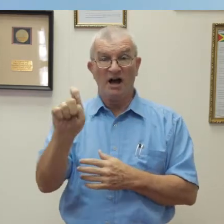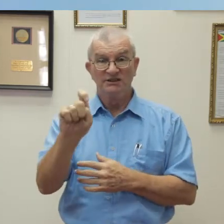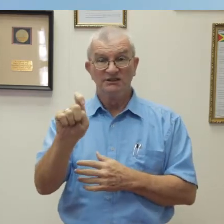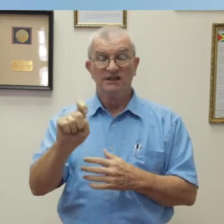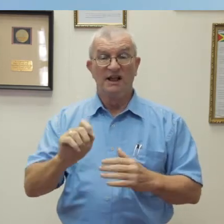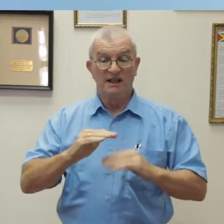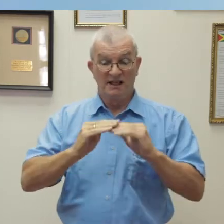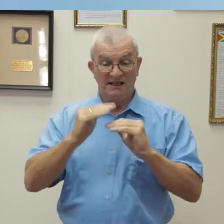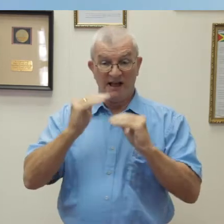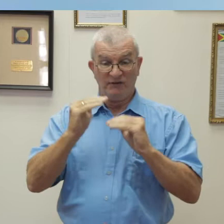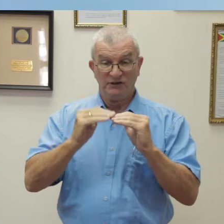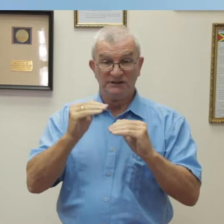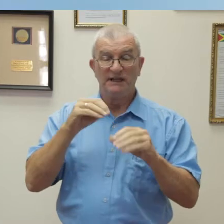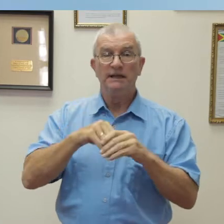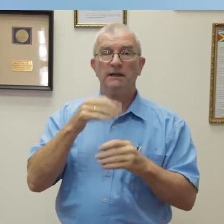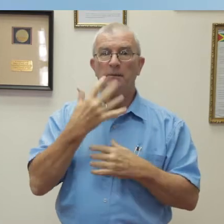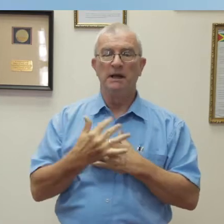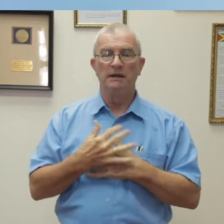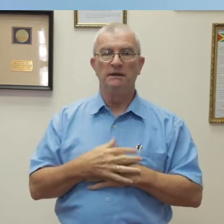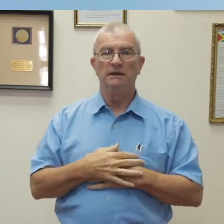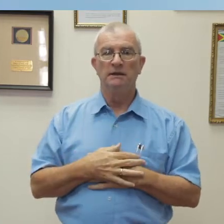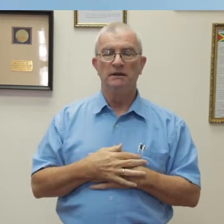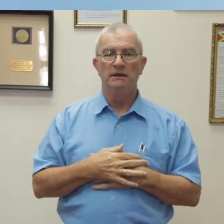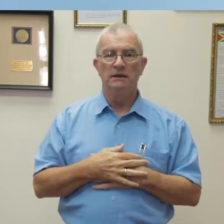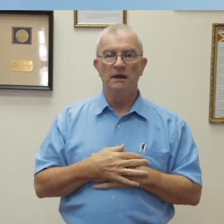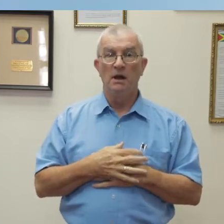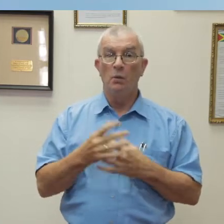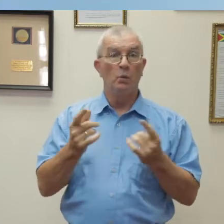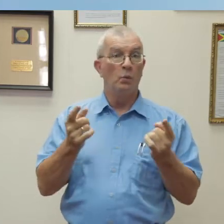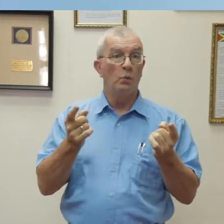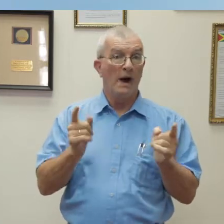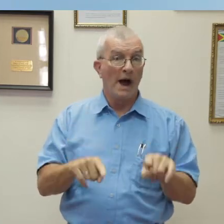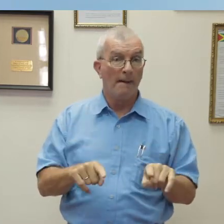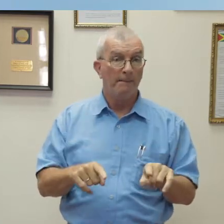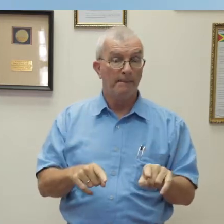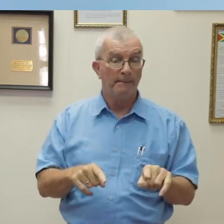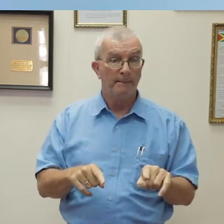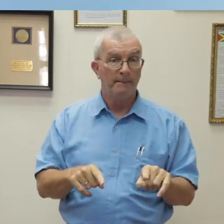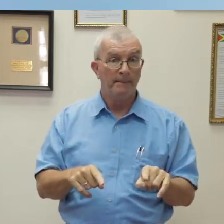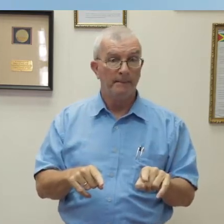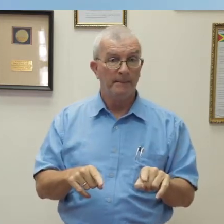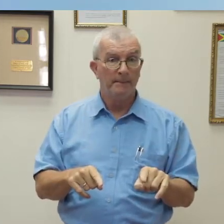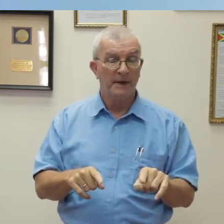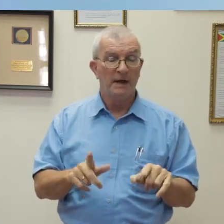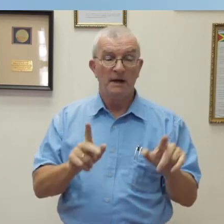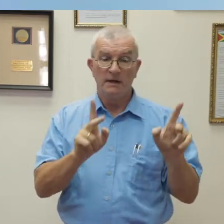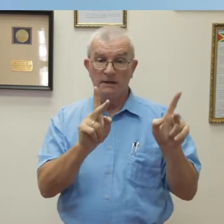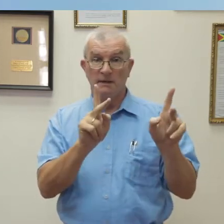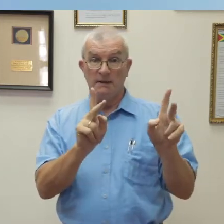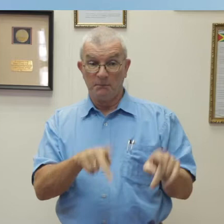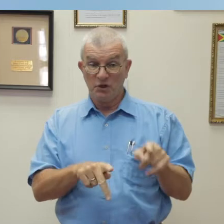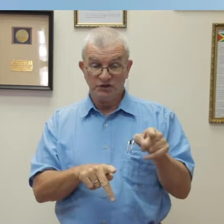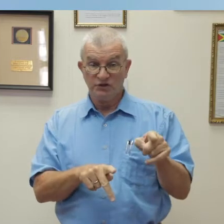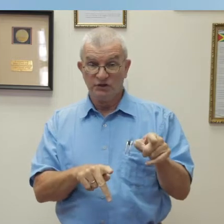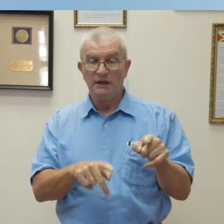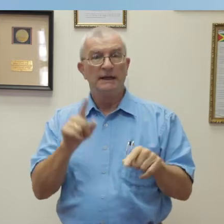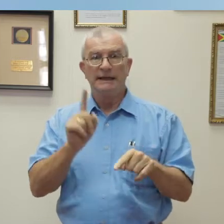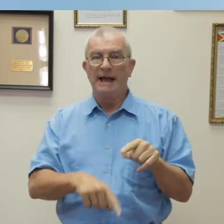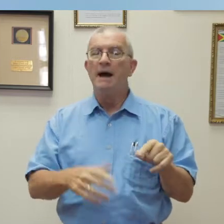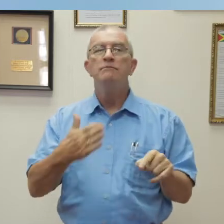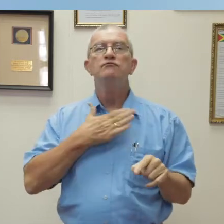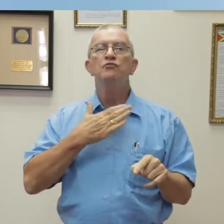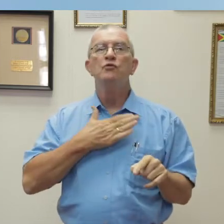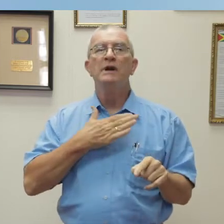blood. When this happens, the patients can no longer be